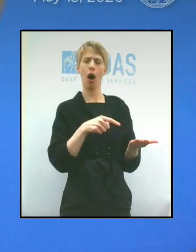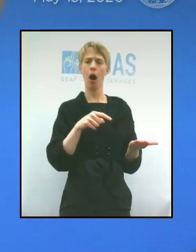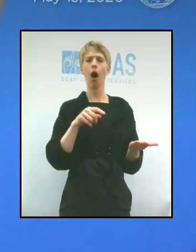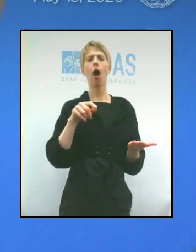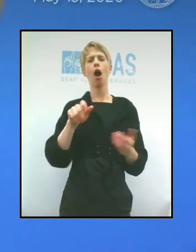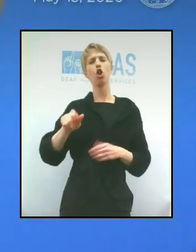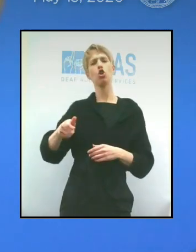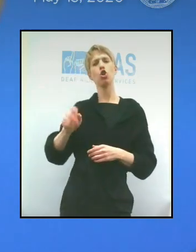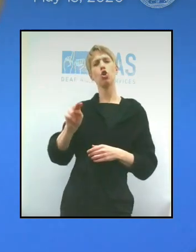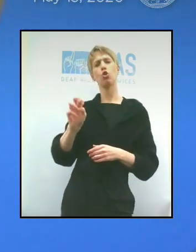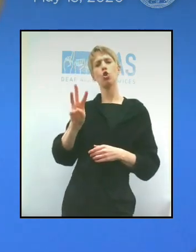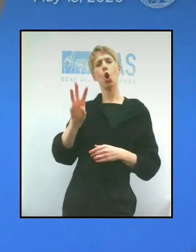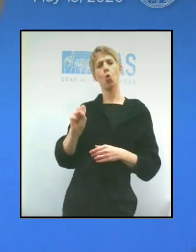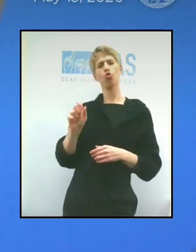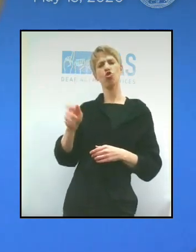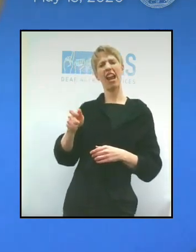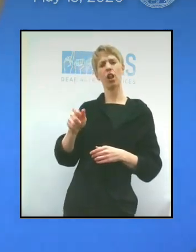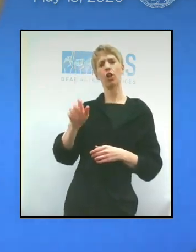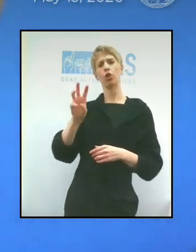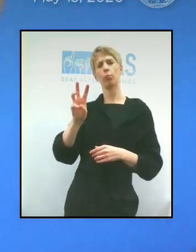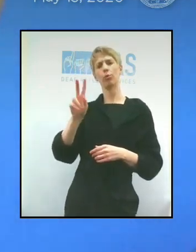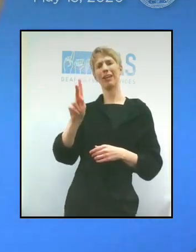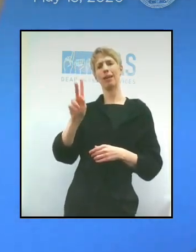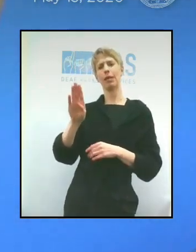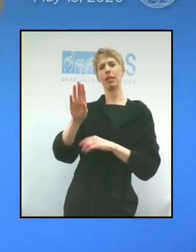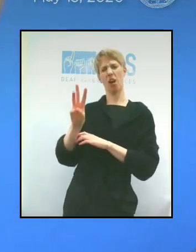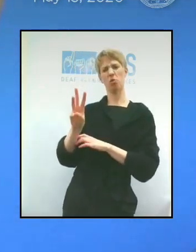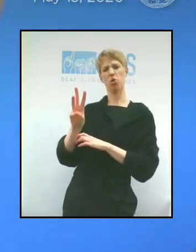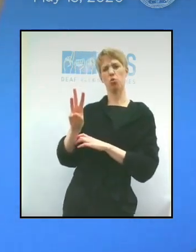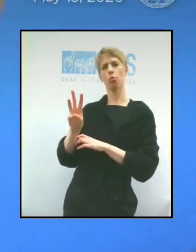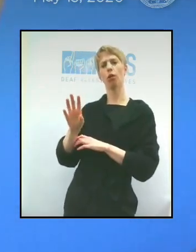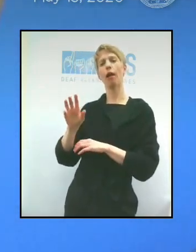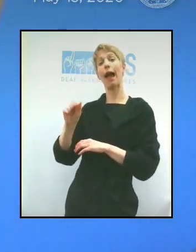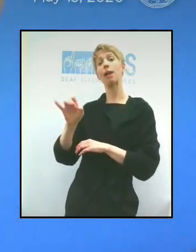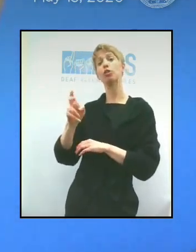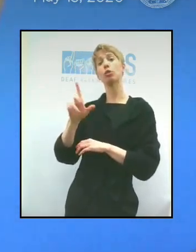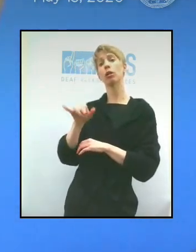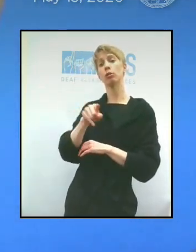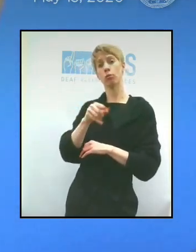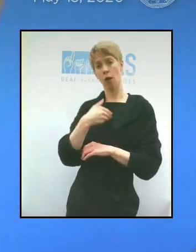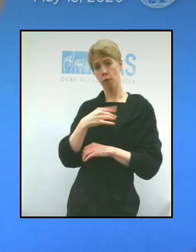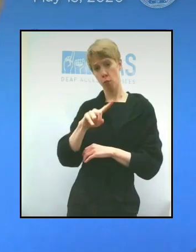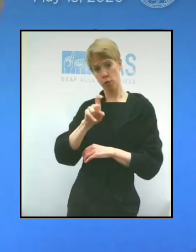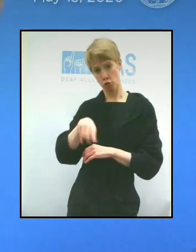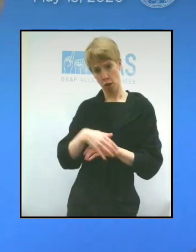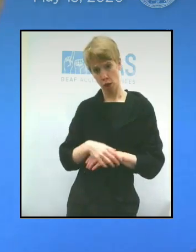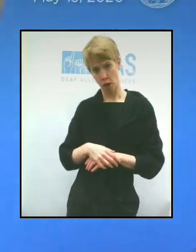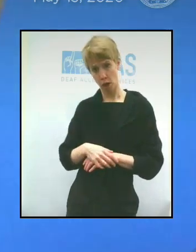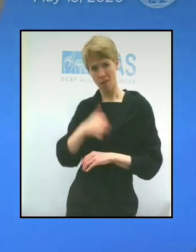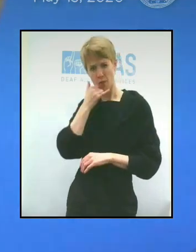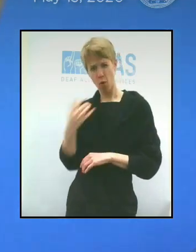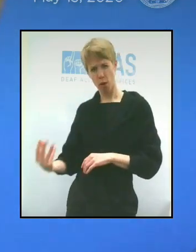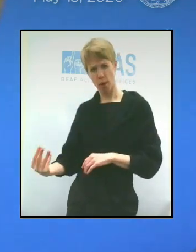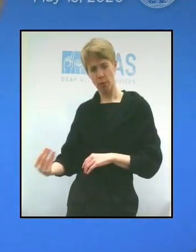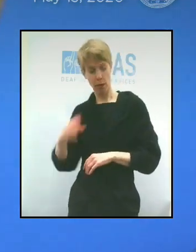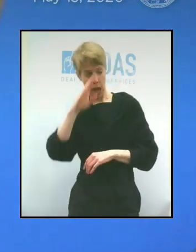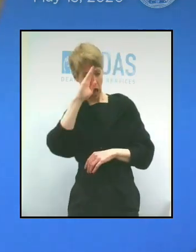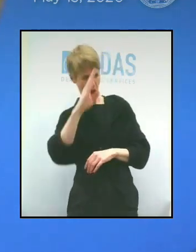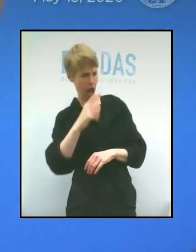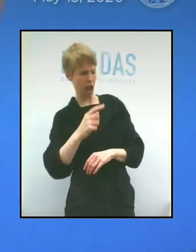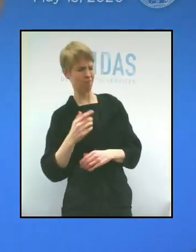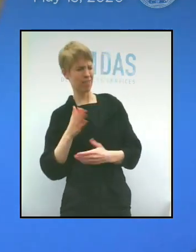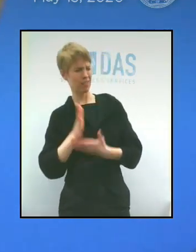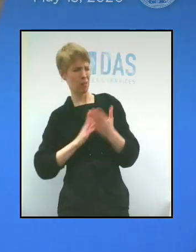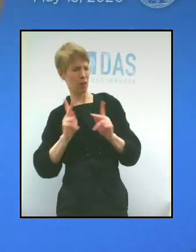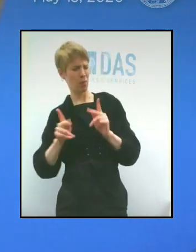it. I believe Ashley Rowe is on. Ashley, what is your question? Hi, Mark. There seems to be some